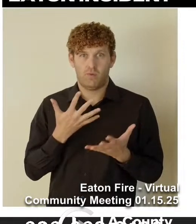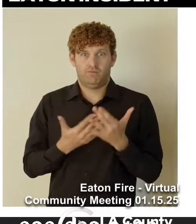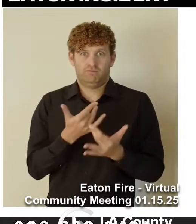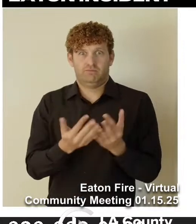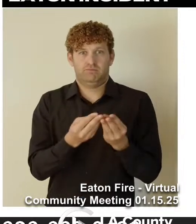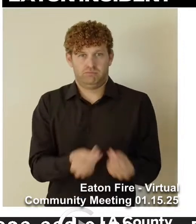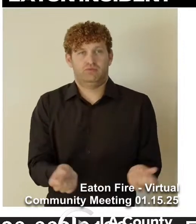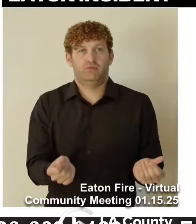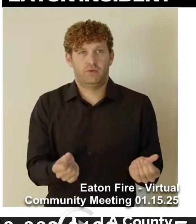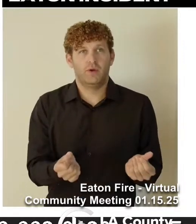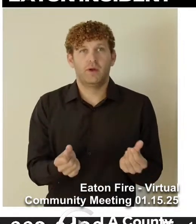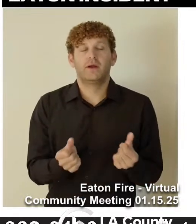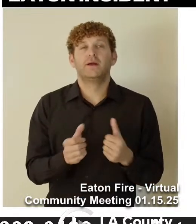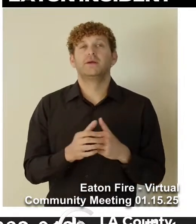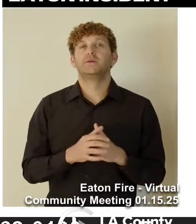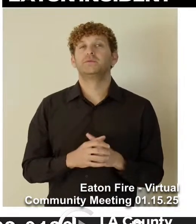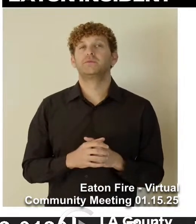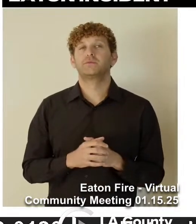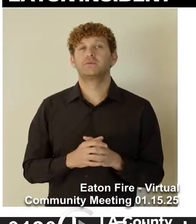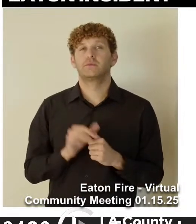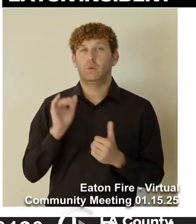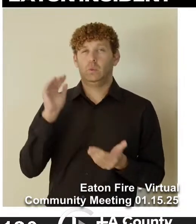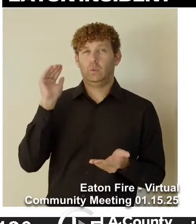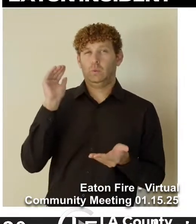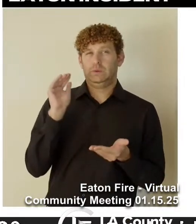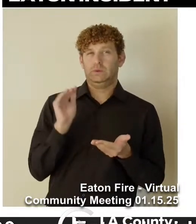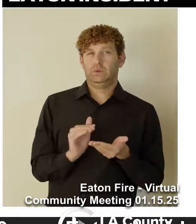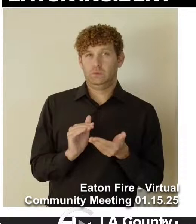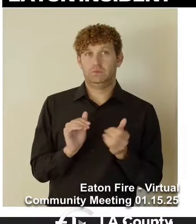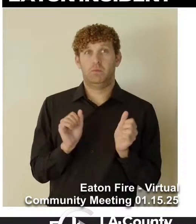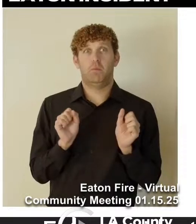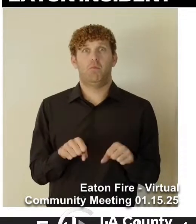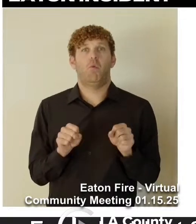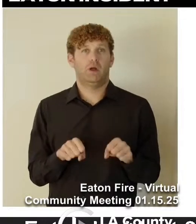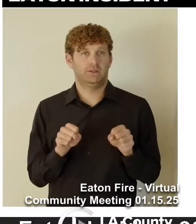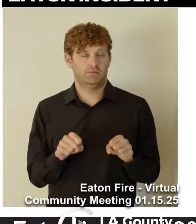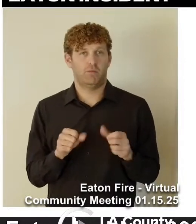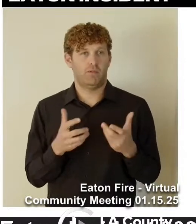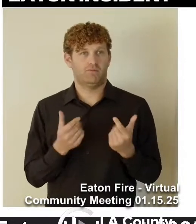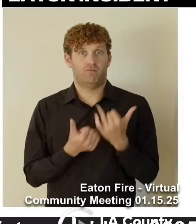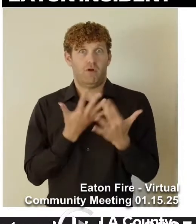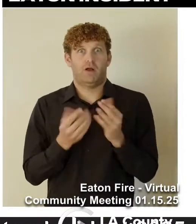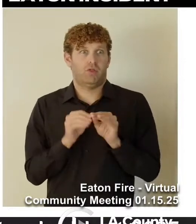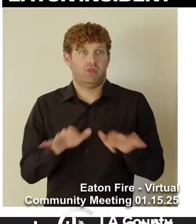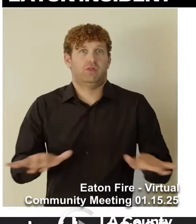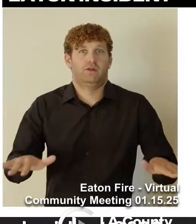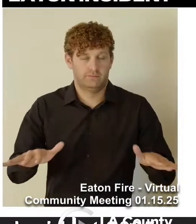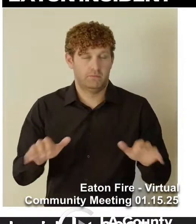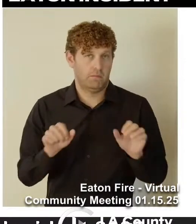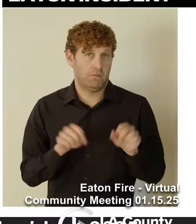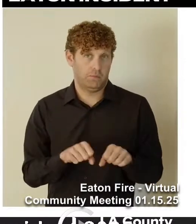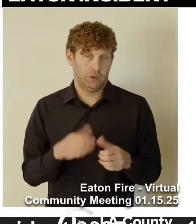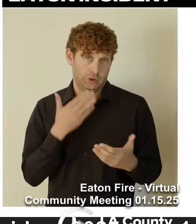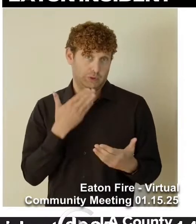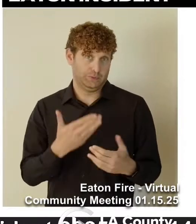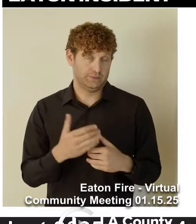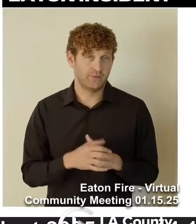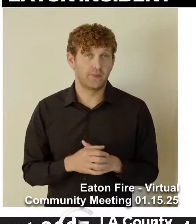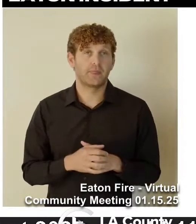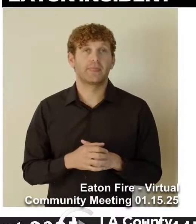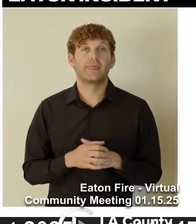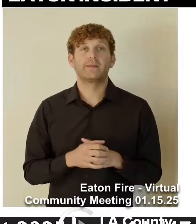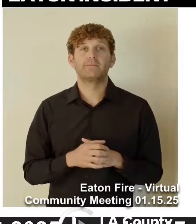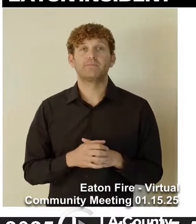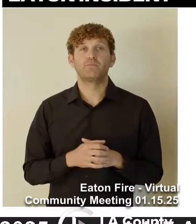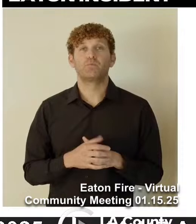thus reducing the potential that anything could jump over the lines. And just to kind of go back over, we're still